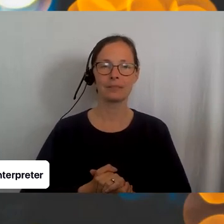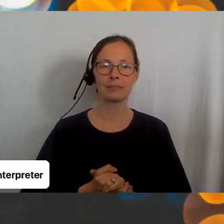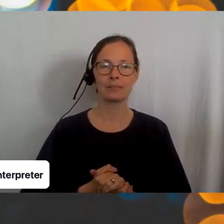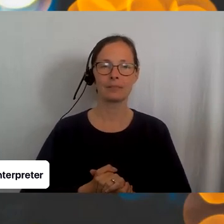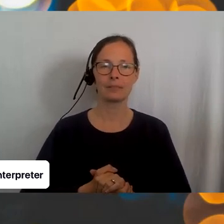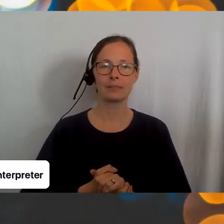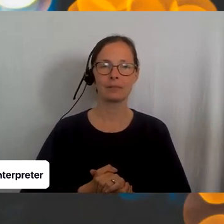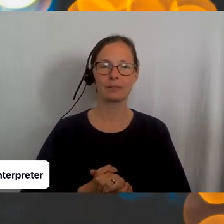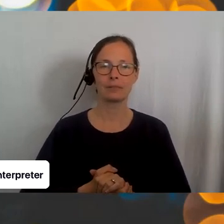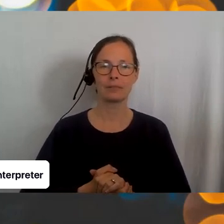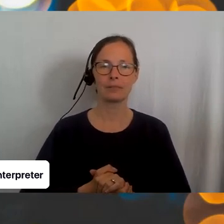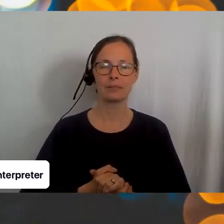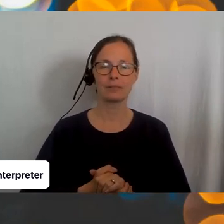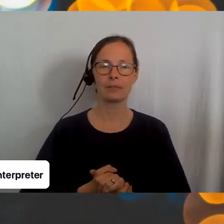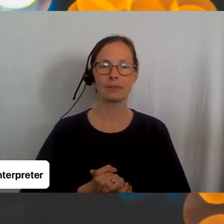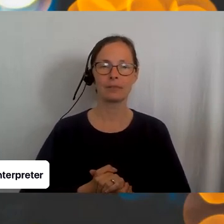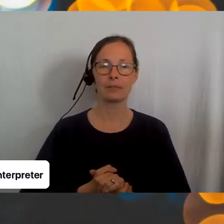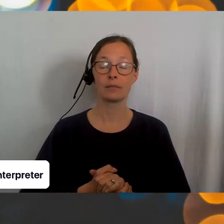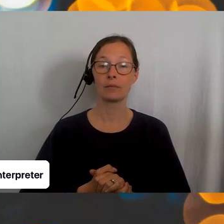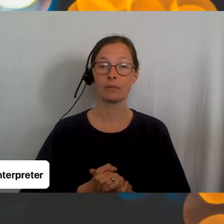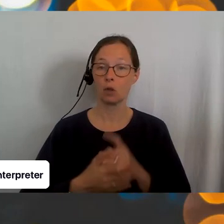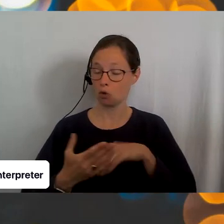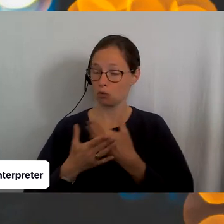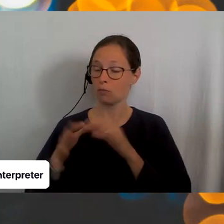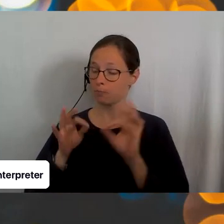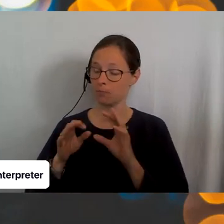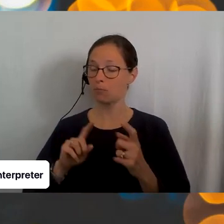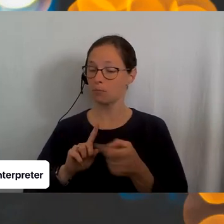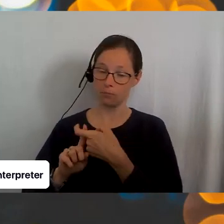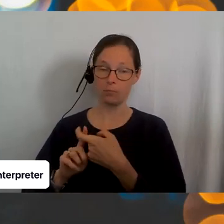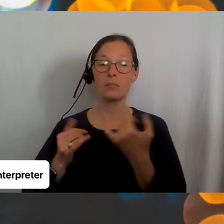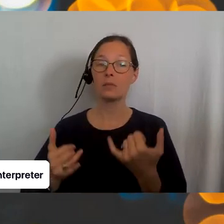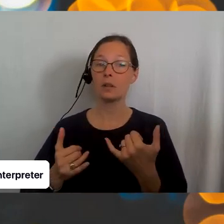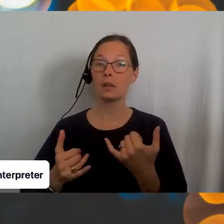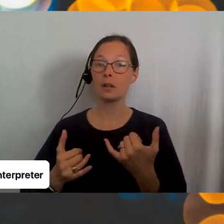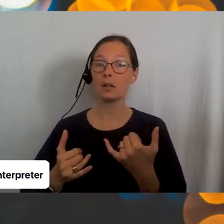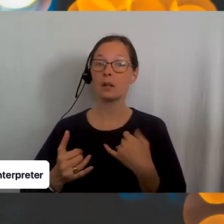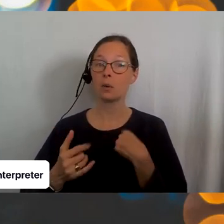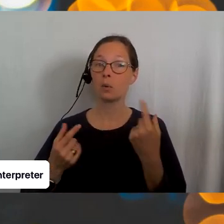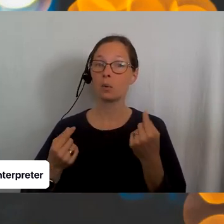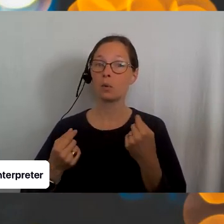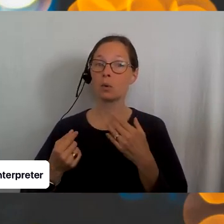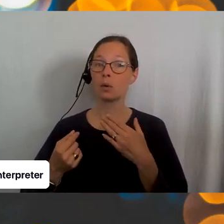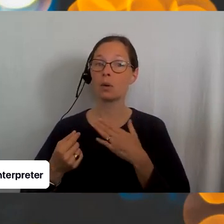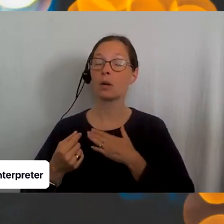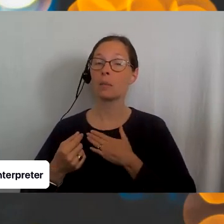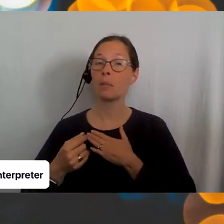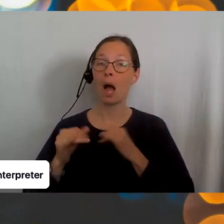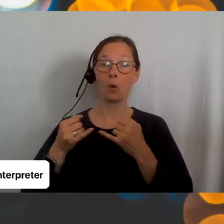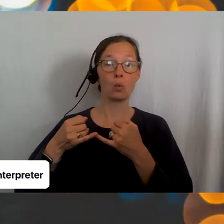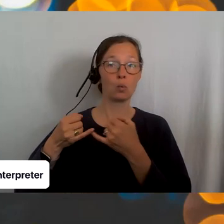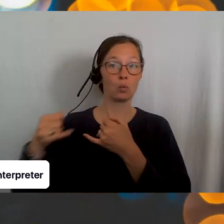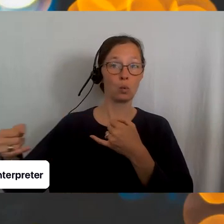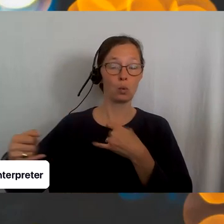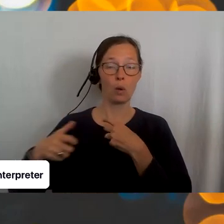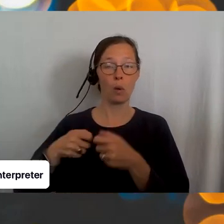like this, it reaches just fine. Now I'm going to take the strings and pull them a little bit tight so that I know it